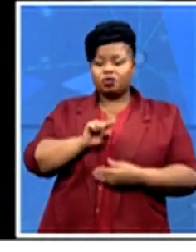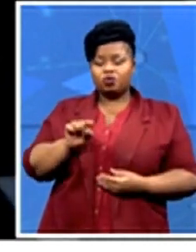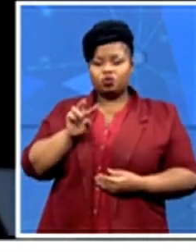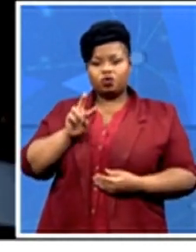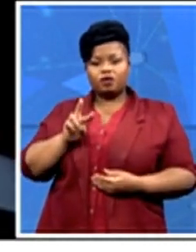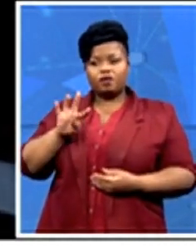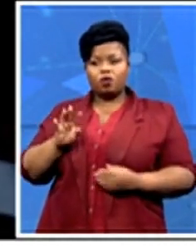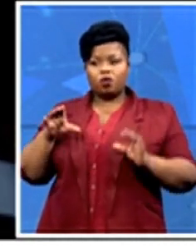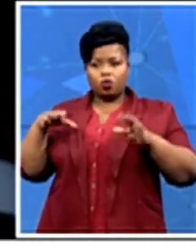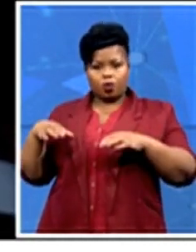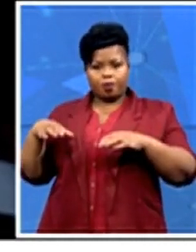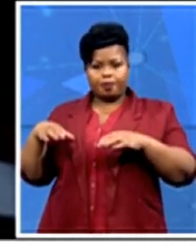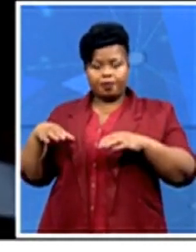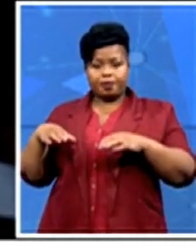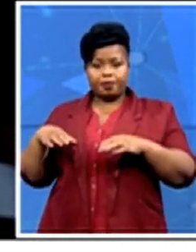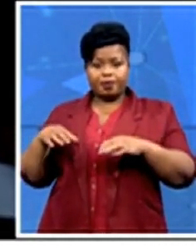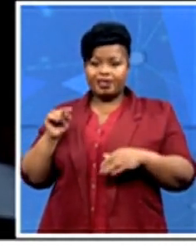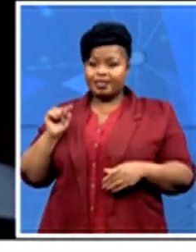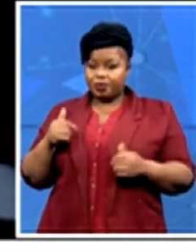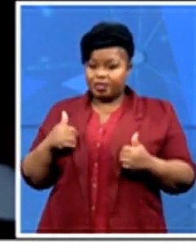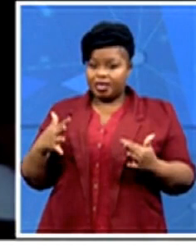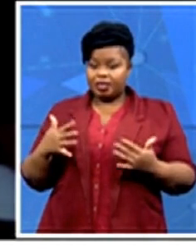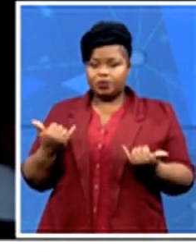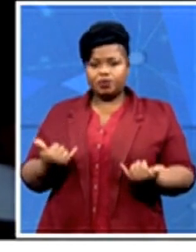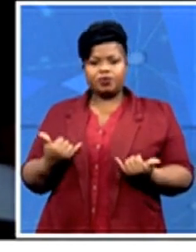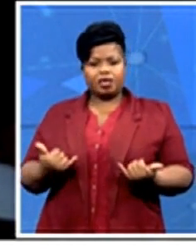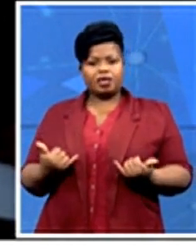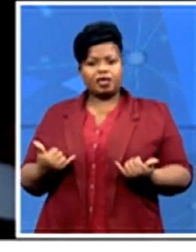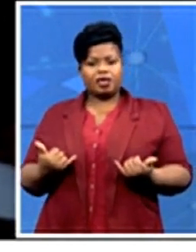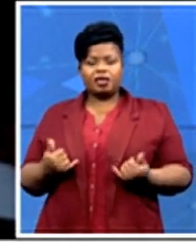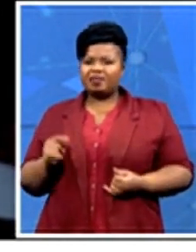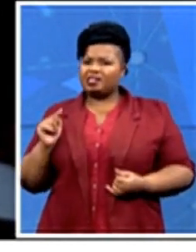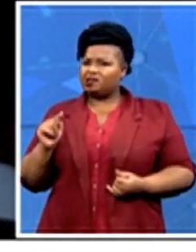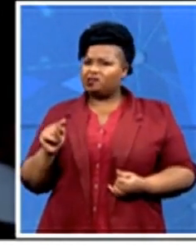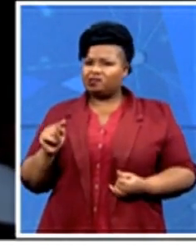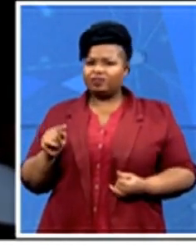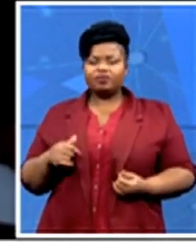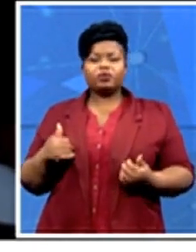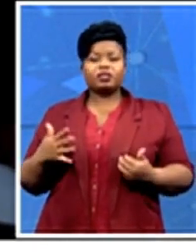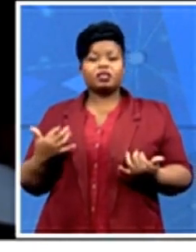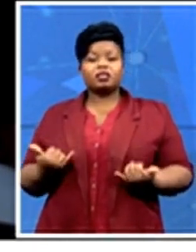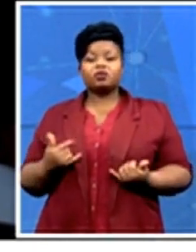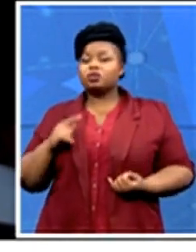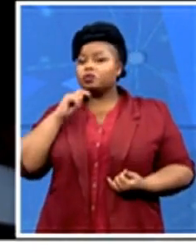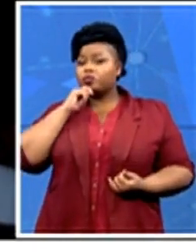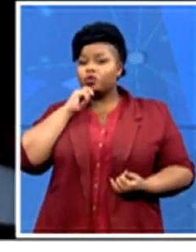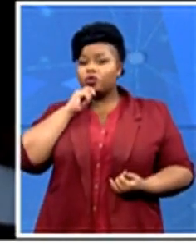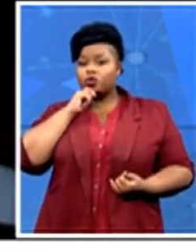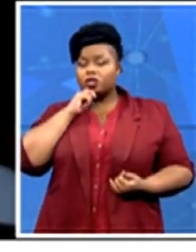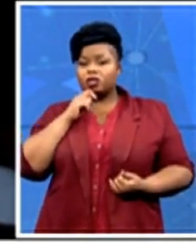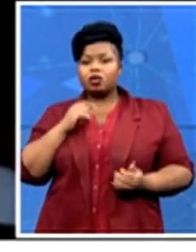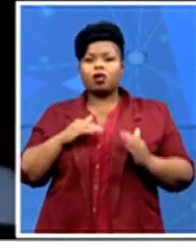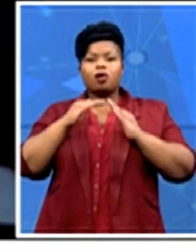which begins the vaccination today, that cohort starting this morning, it's dropped to around 55%.